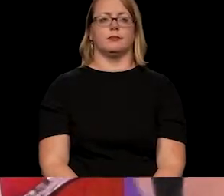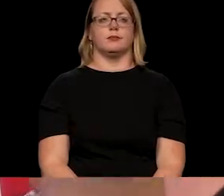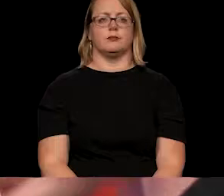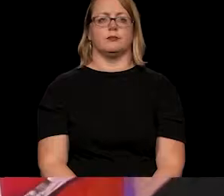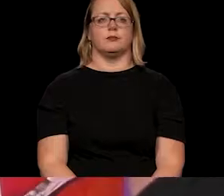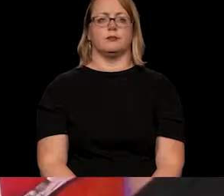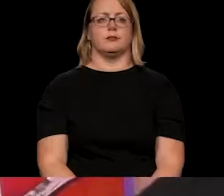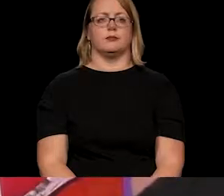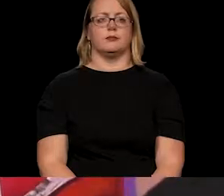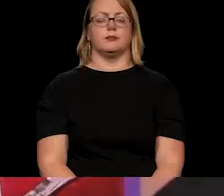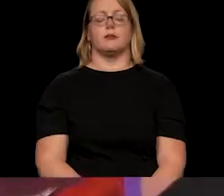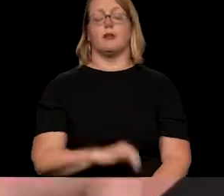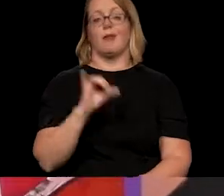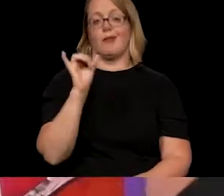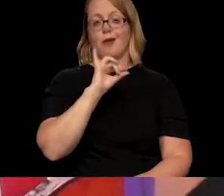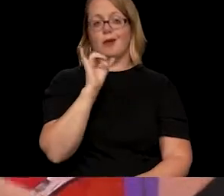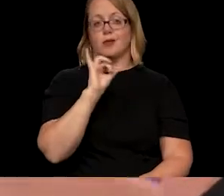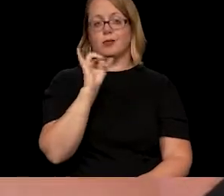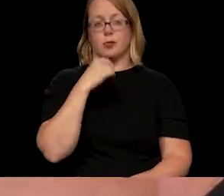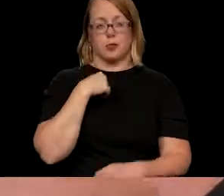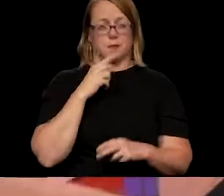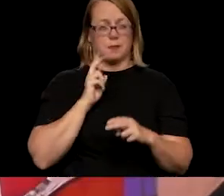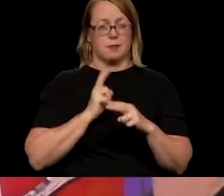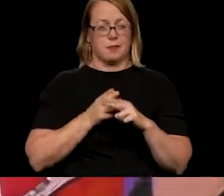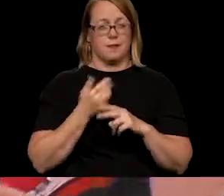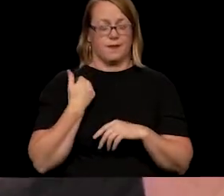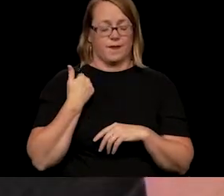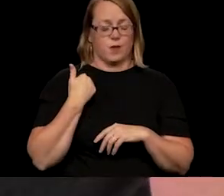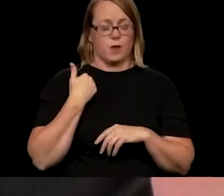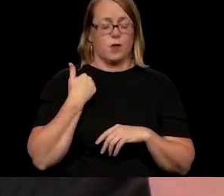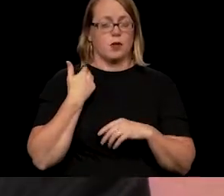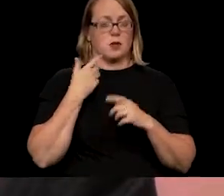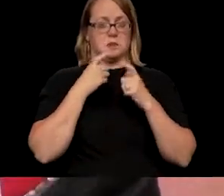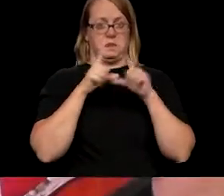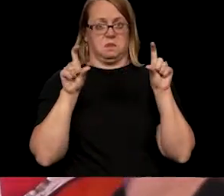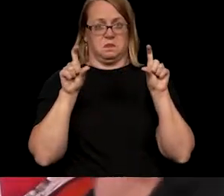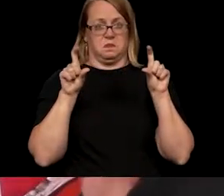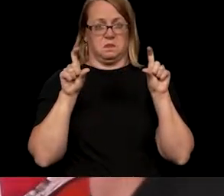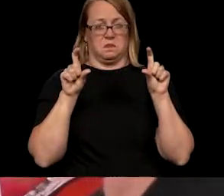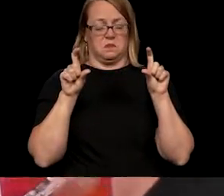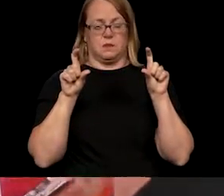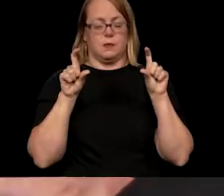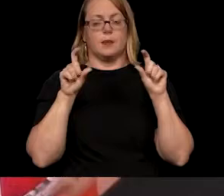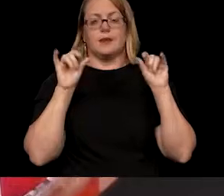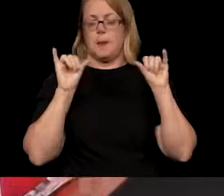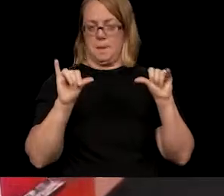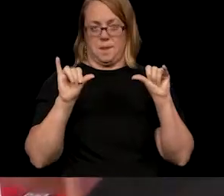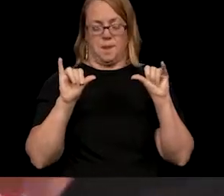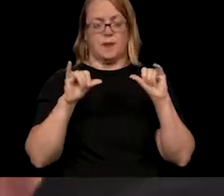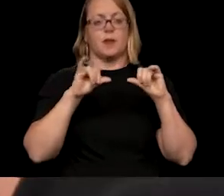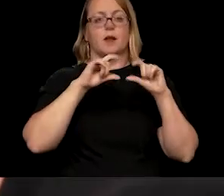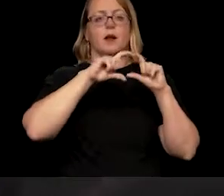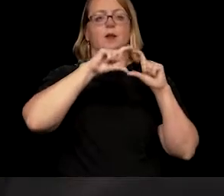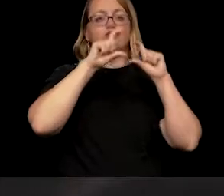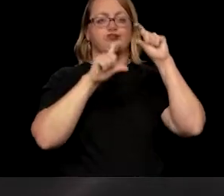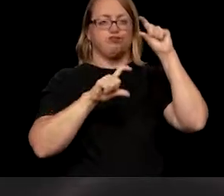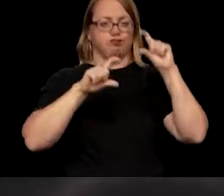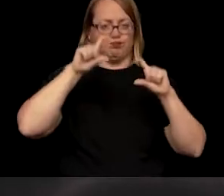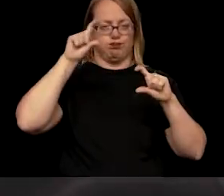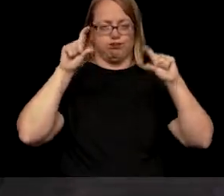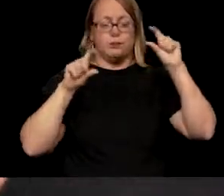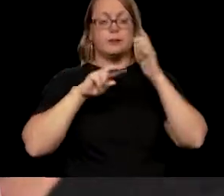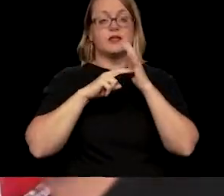up, but we're going to keep that natural line. You don't want to make it perfectly straight.